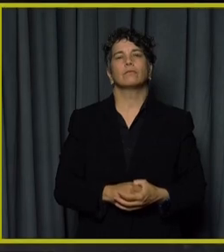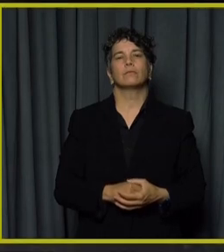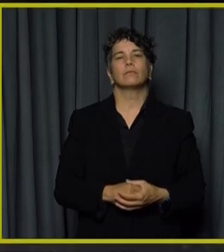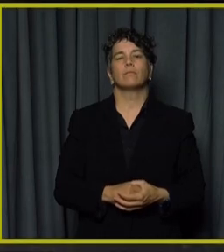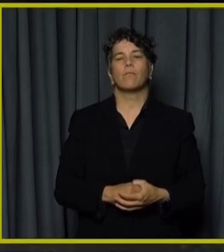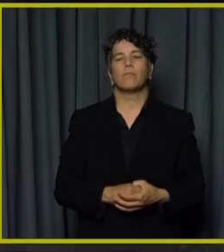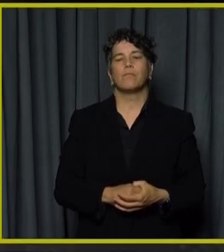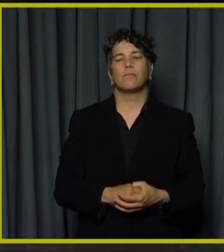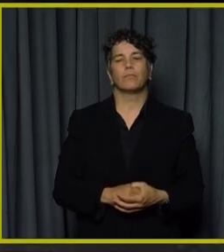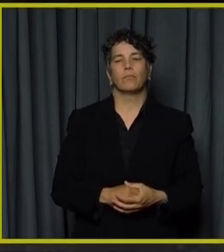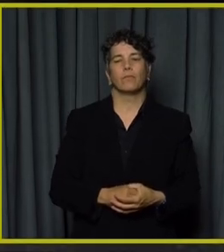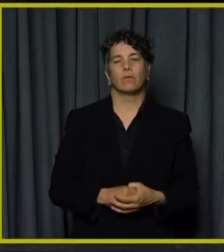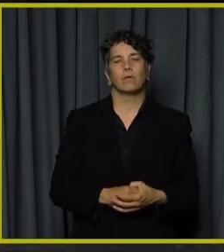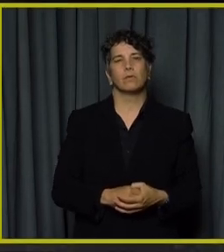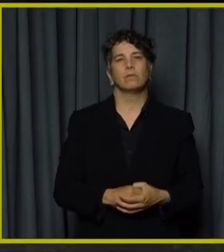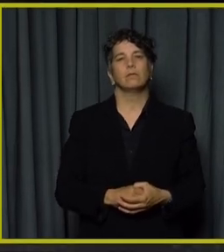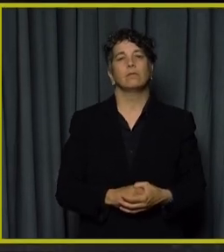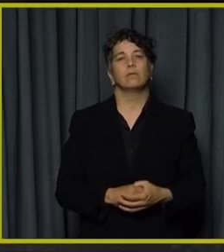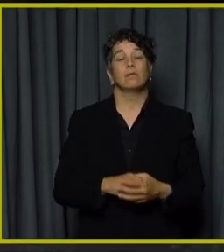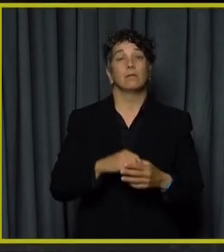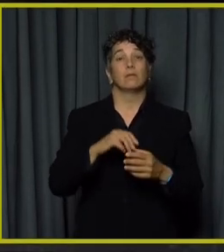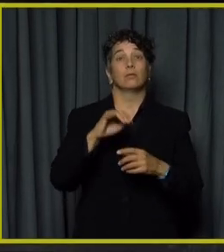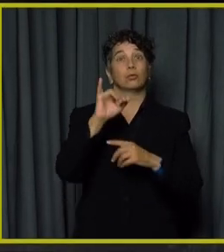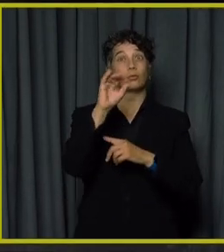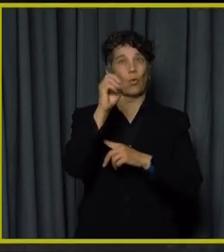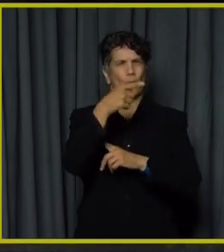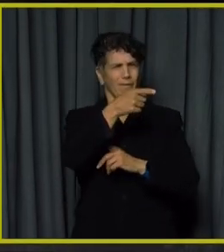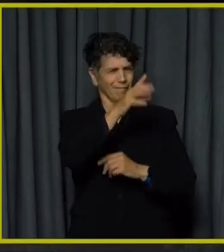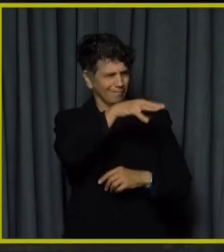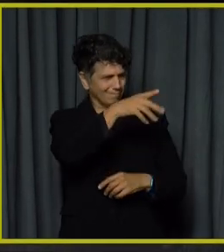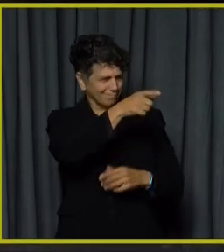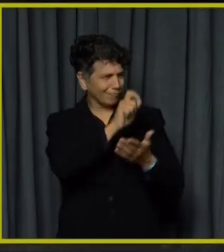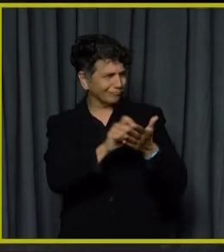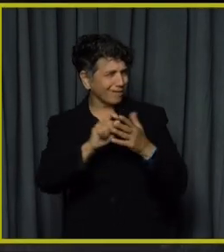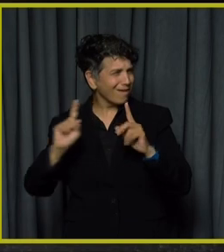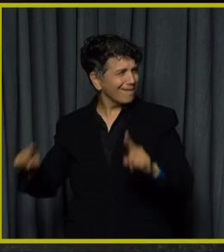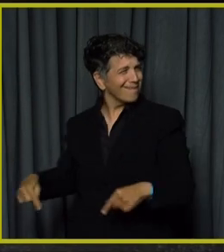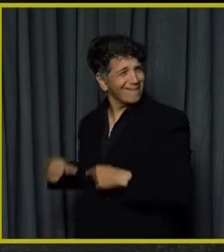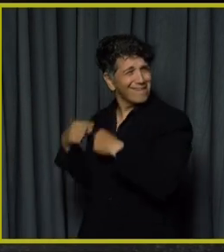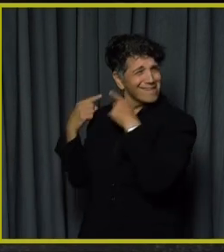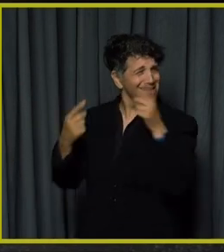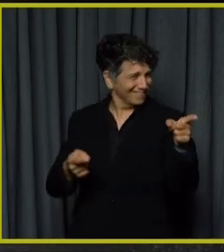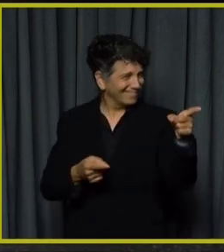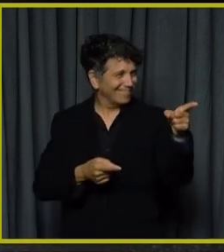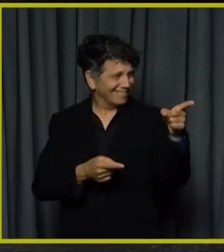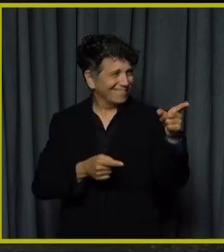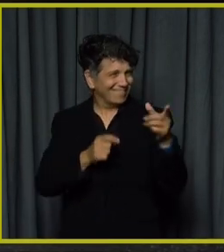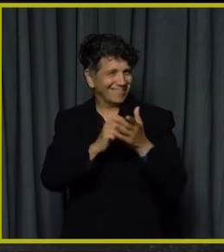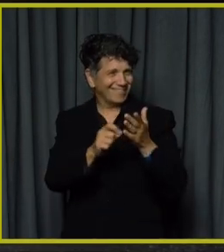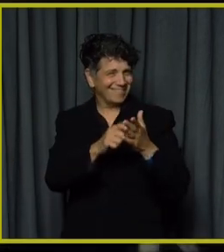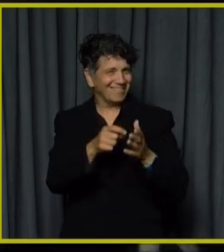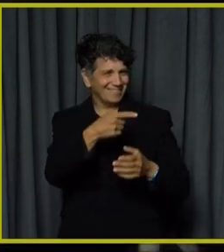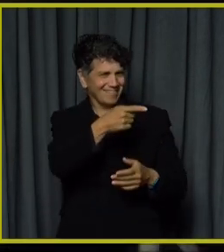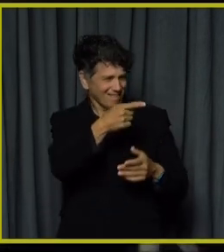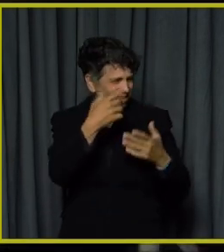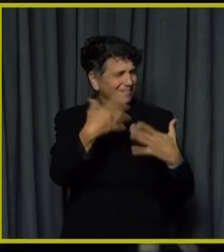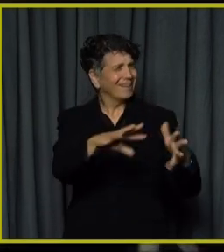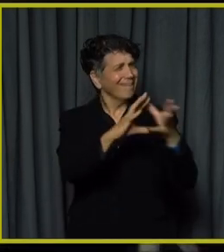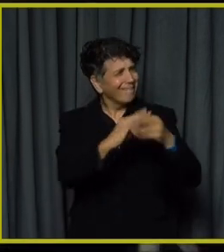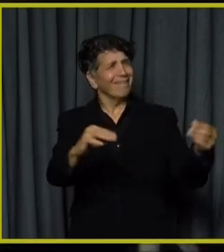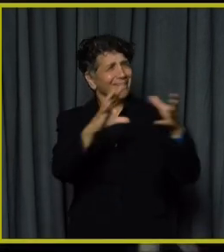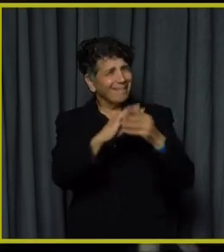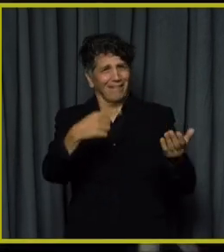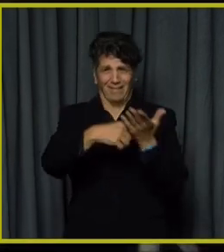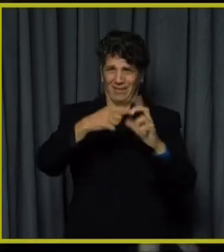Joe, you've been writing about this for years. The folks doing today's event have been talking about it for years and working at it for years, but we are